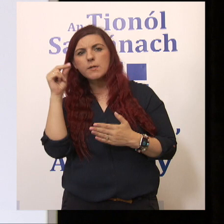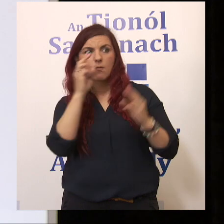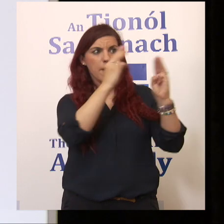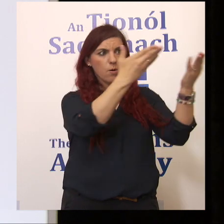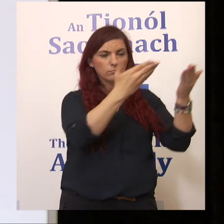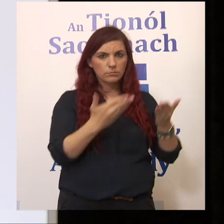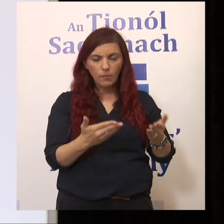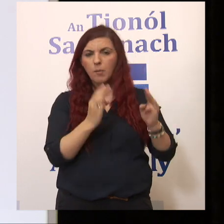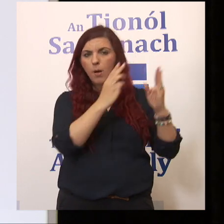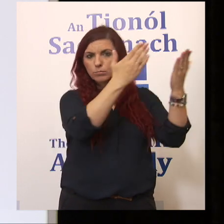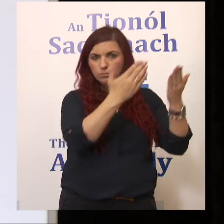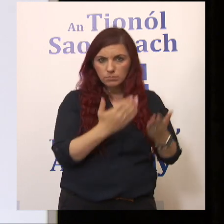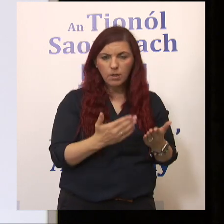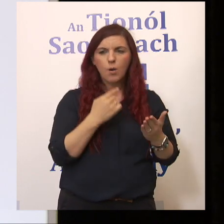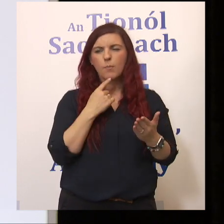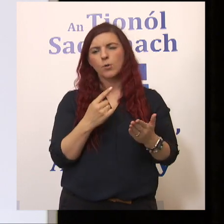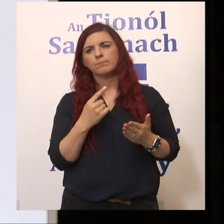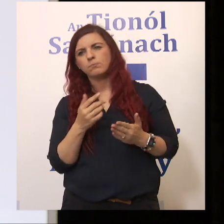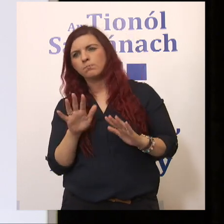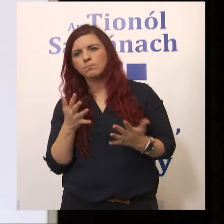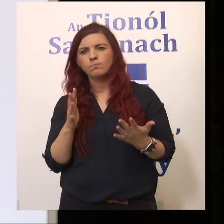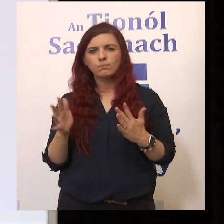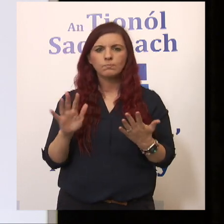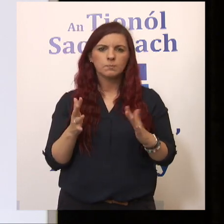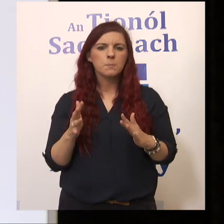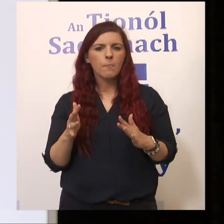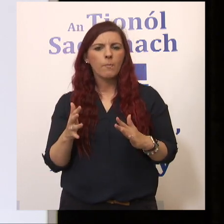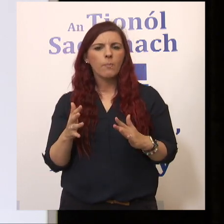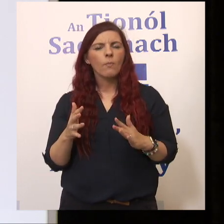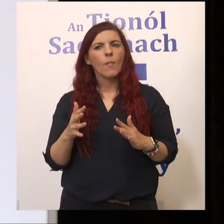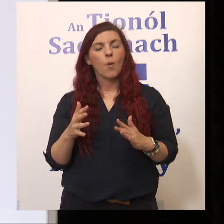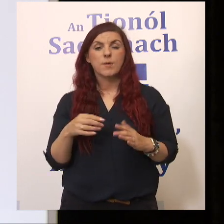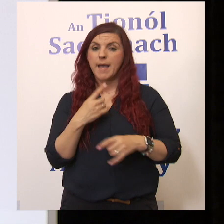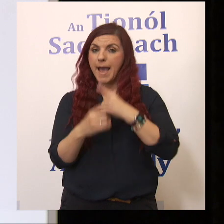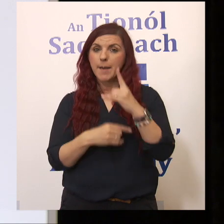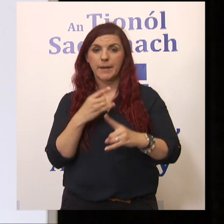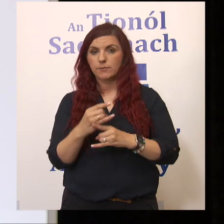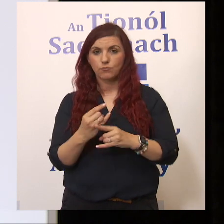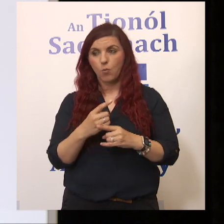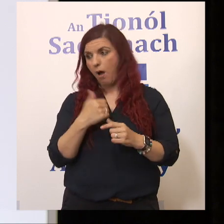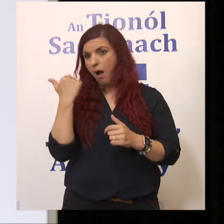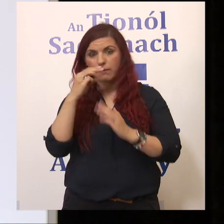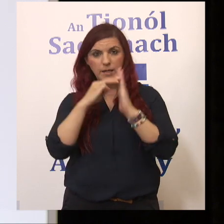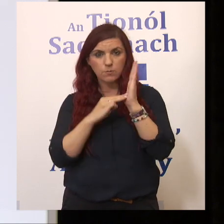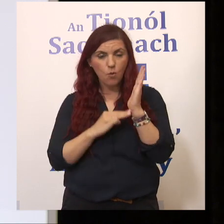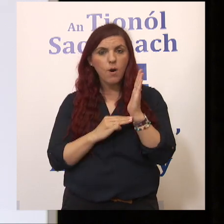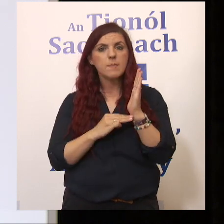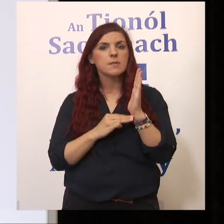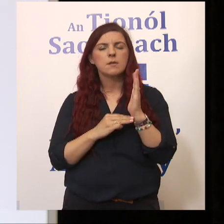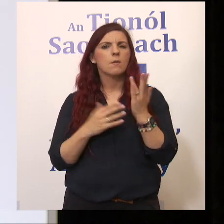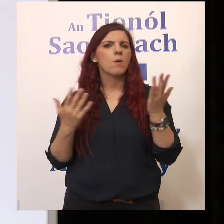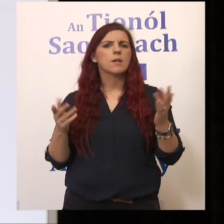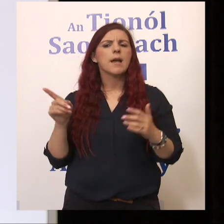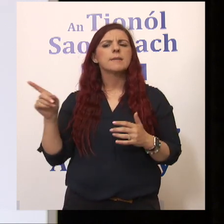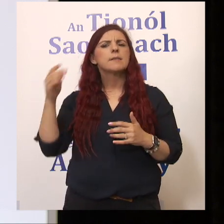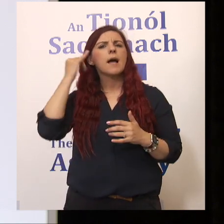past where powers have been devolved. I suppose a recurring theme through these initiatives would tend to be this